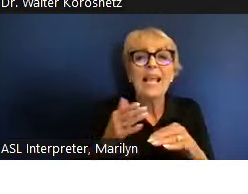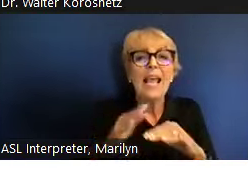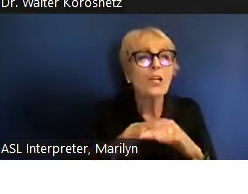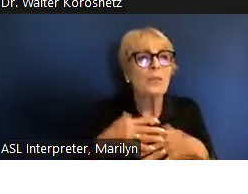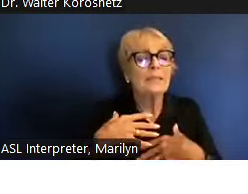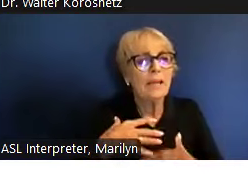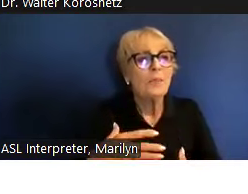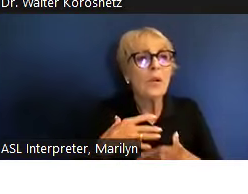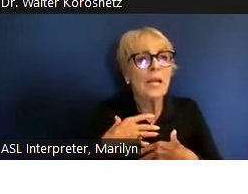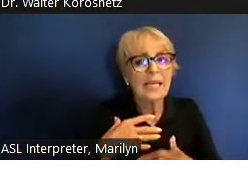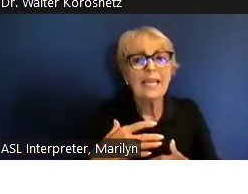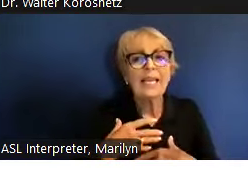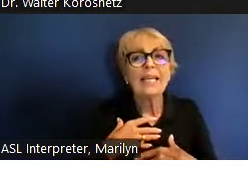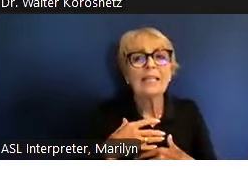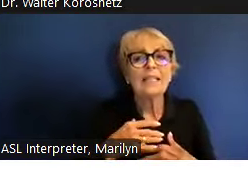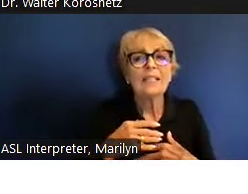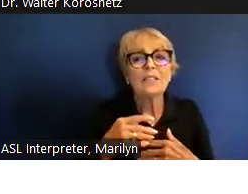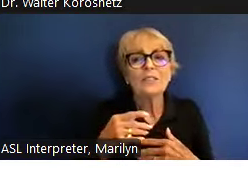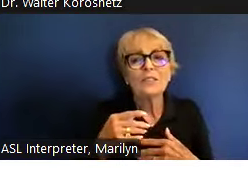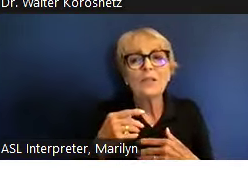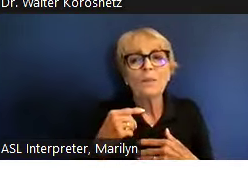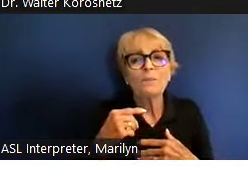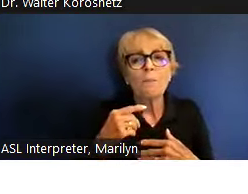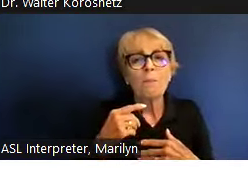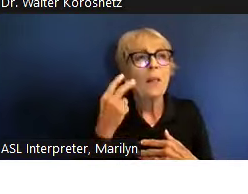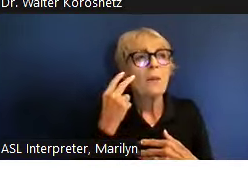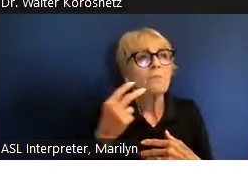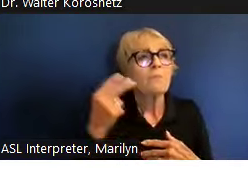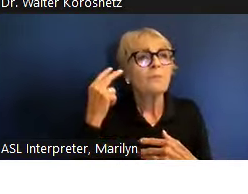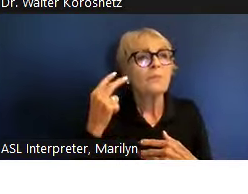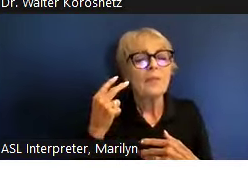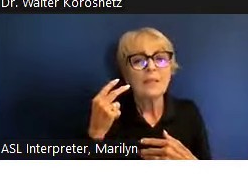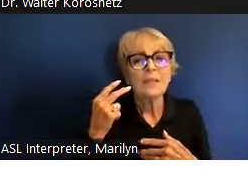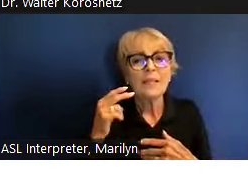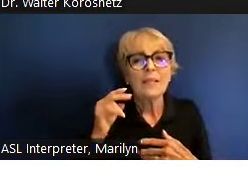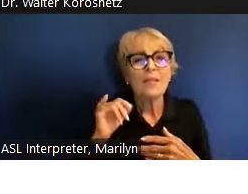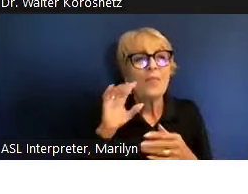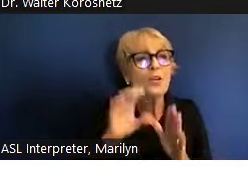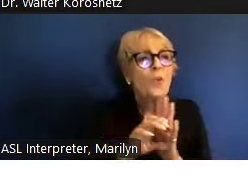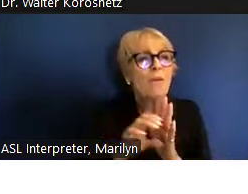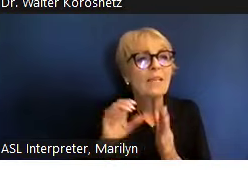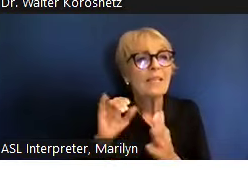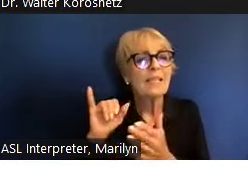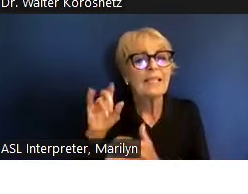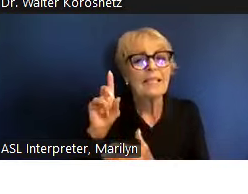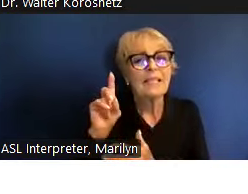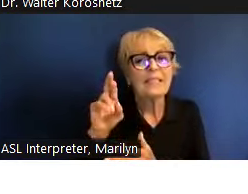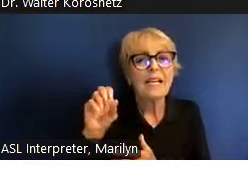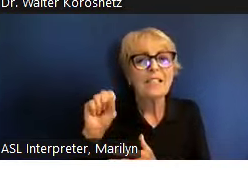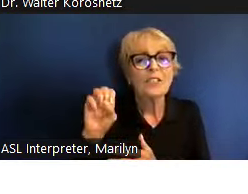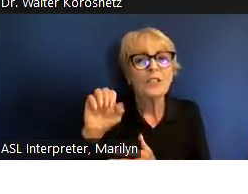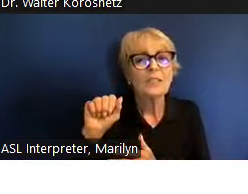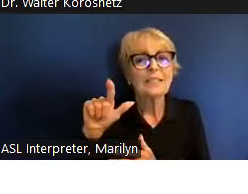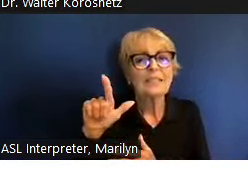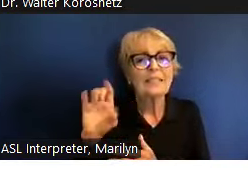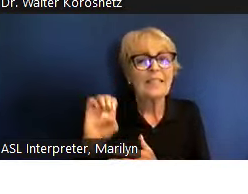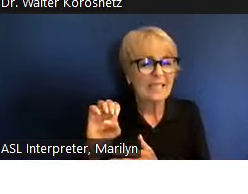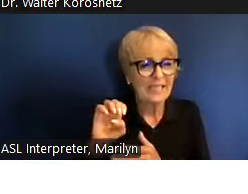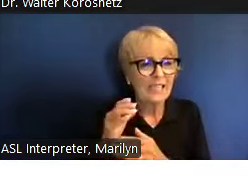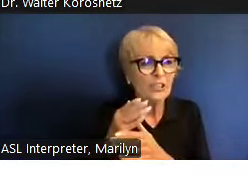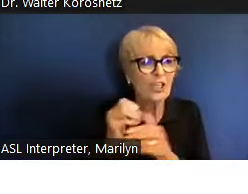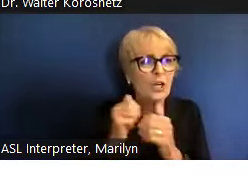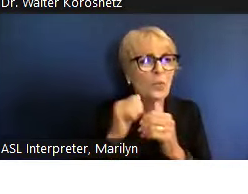so shadowing, I guess, reflecting back to the graphic that Dr. Sequelae shared with those cogs, right? I also imagine